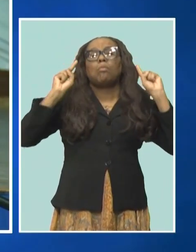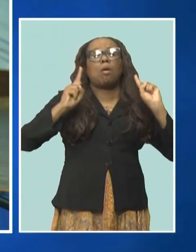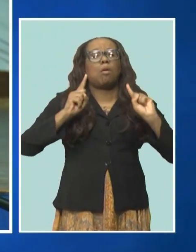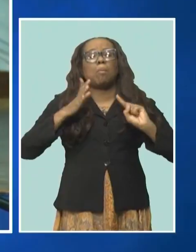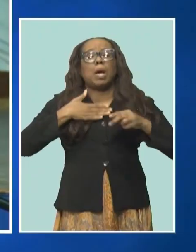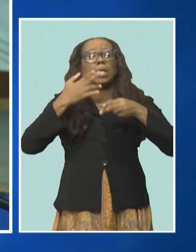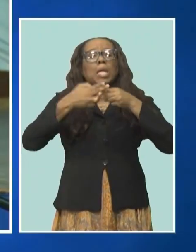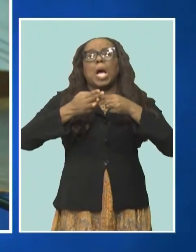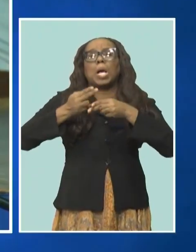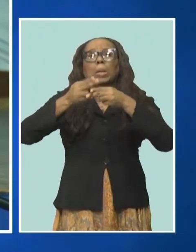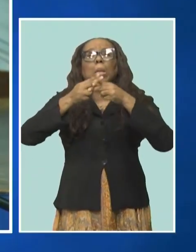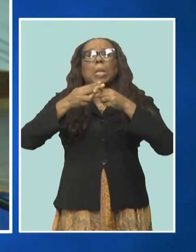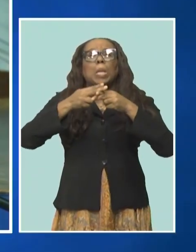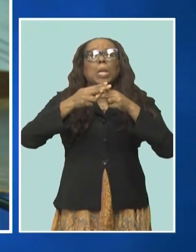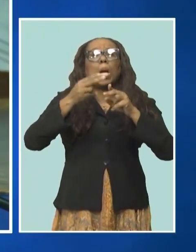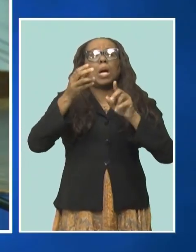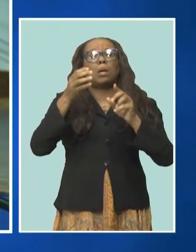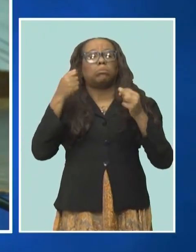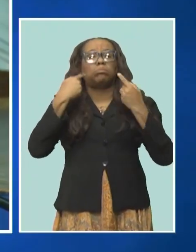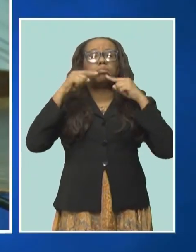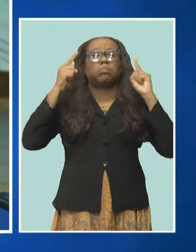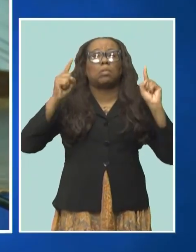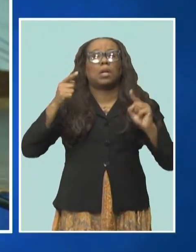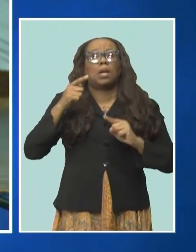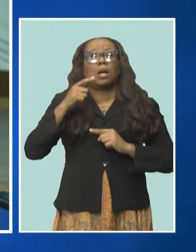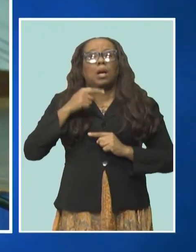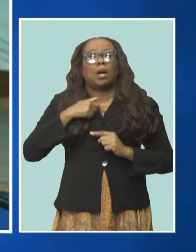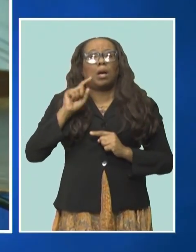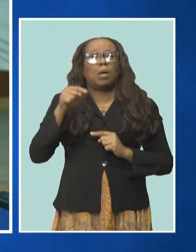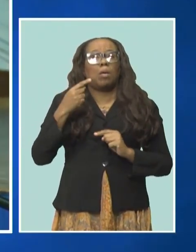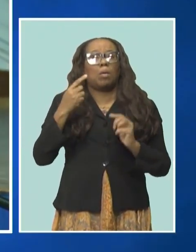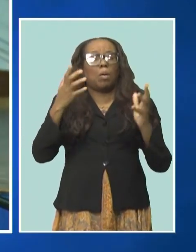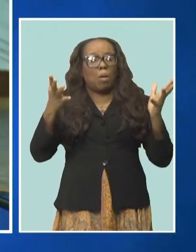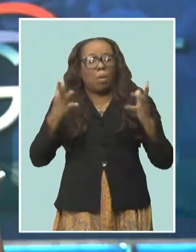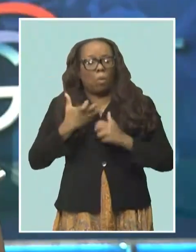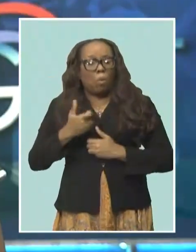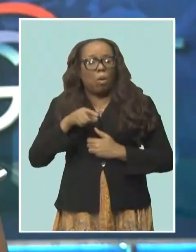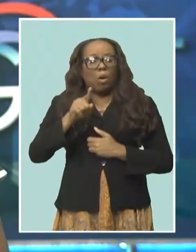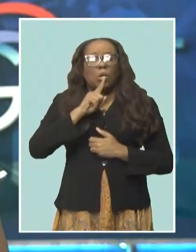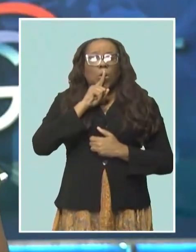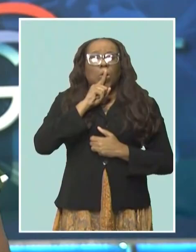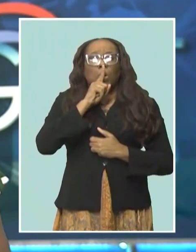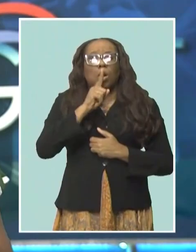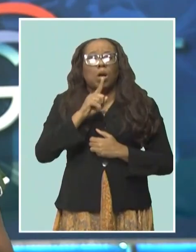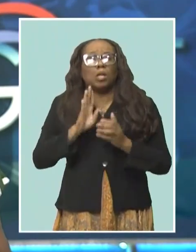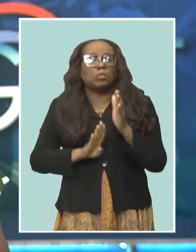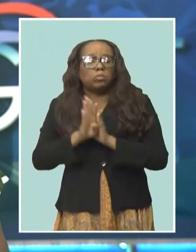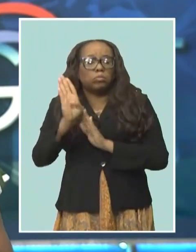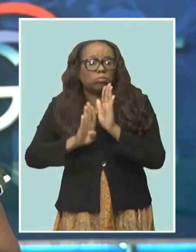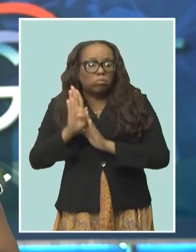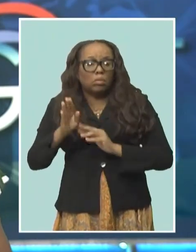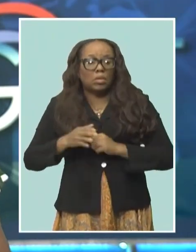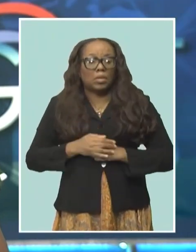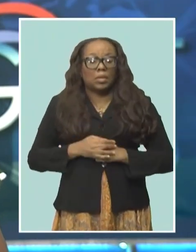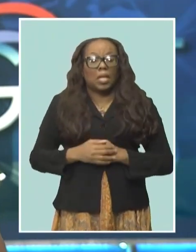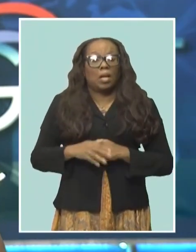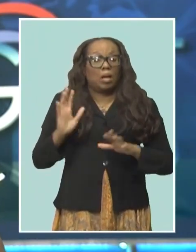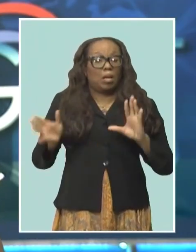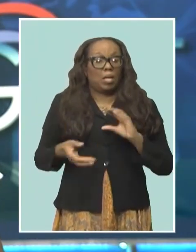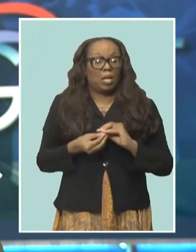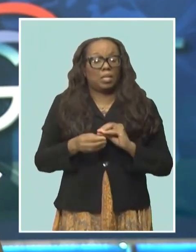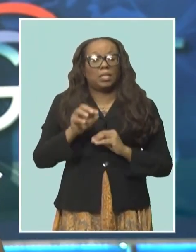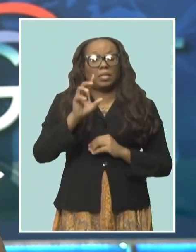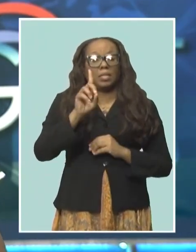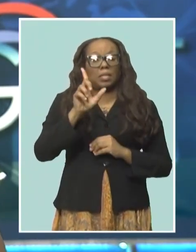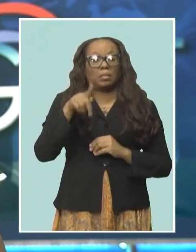need any of that. All I need is for my banana trees to grow. The Democratic Labour Party now has 22